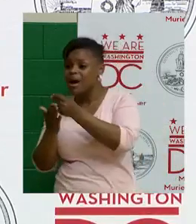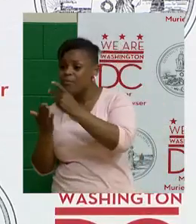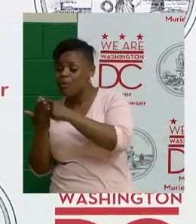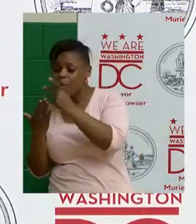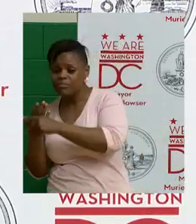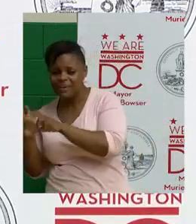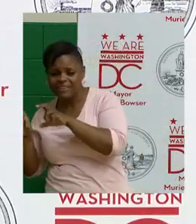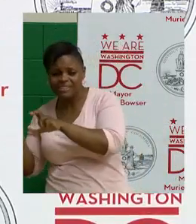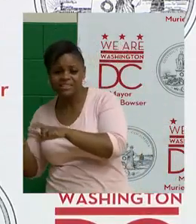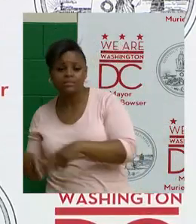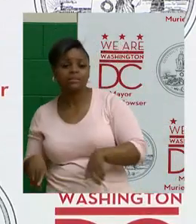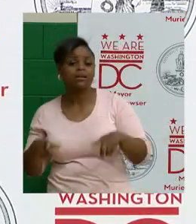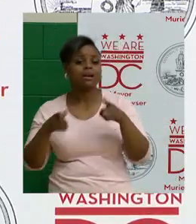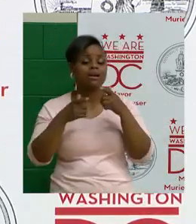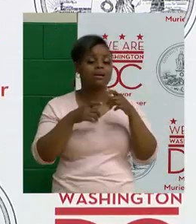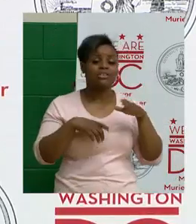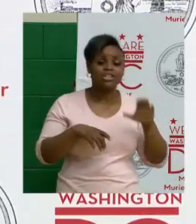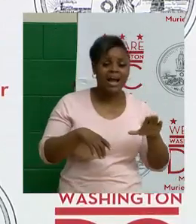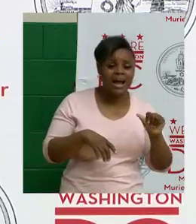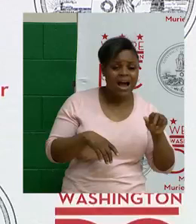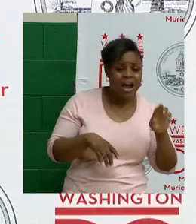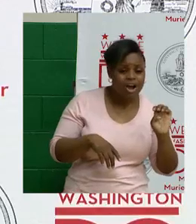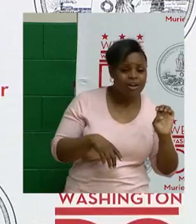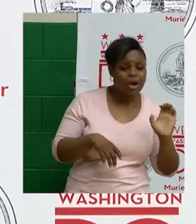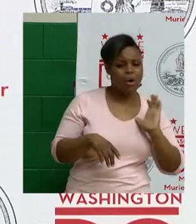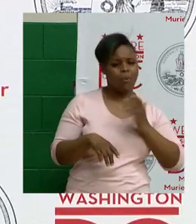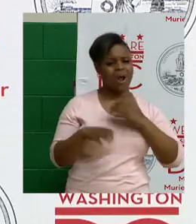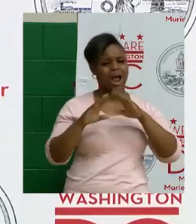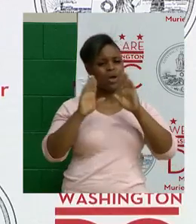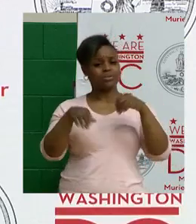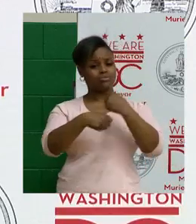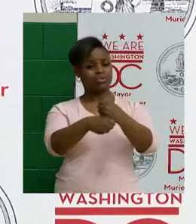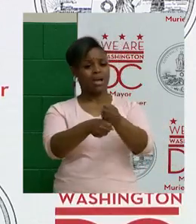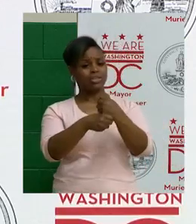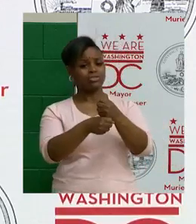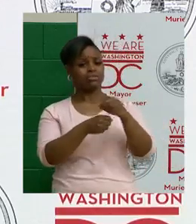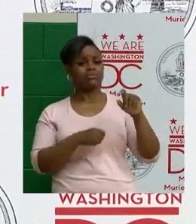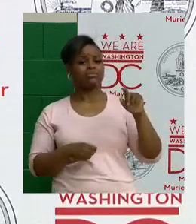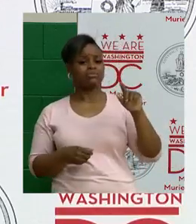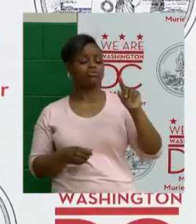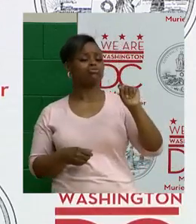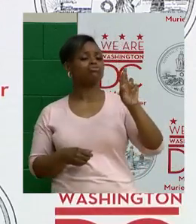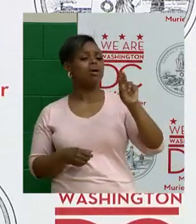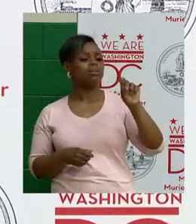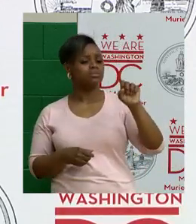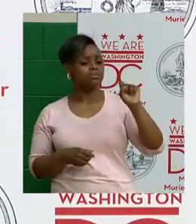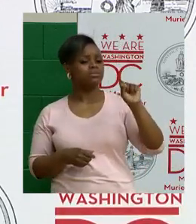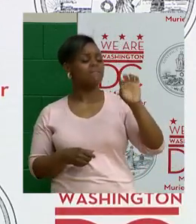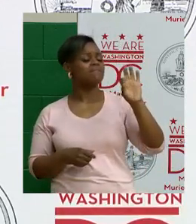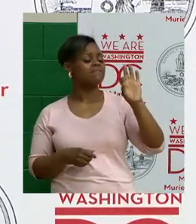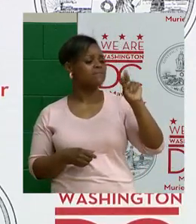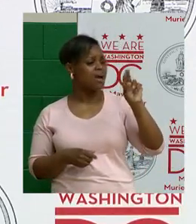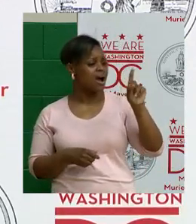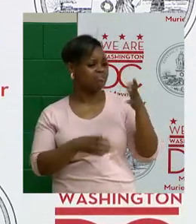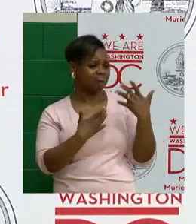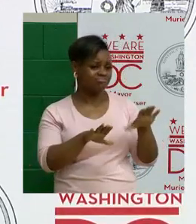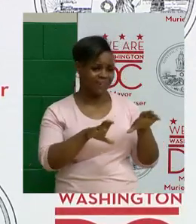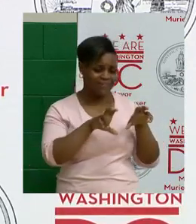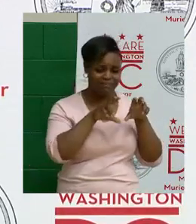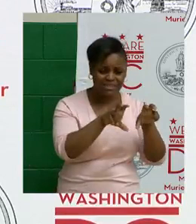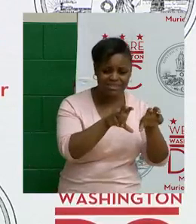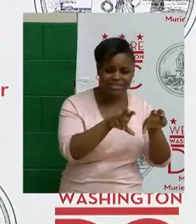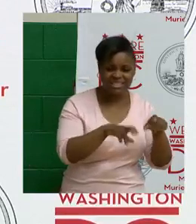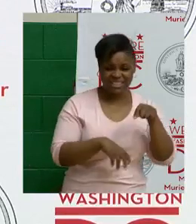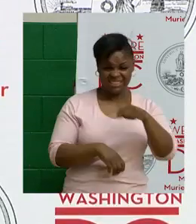historic investments in our Housing Production Trust Fund. And this year, we will help to deliver. We will cross